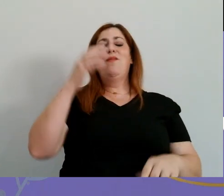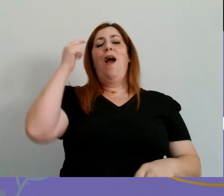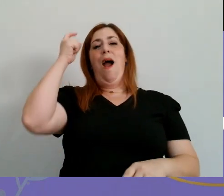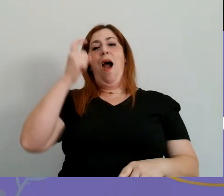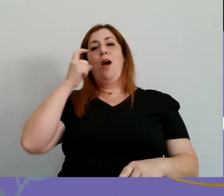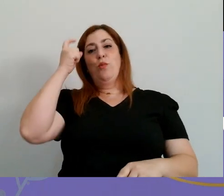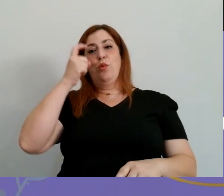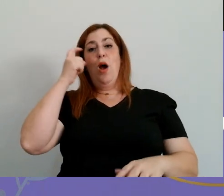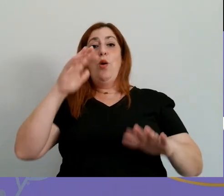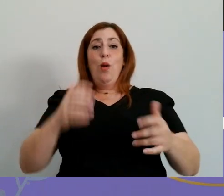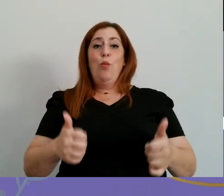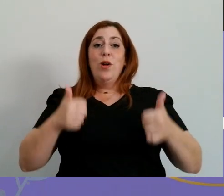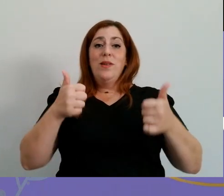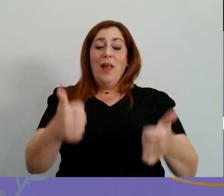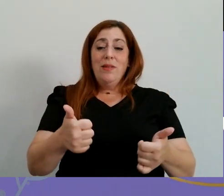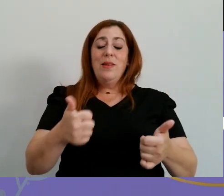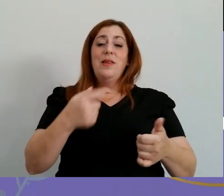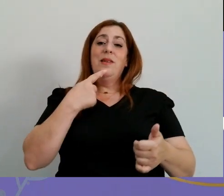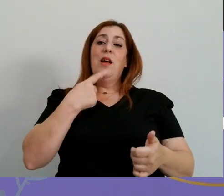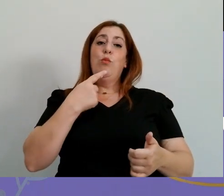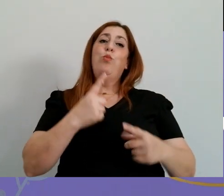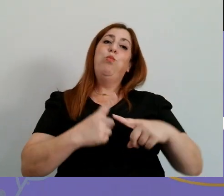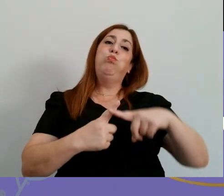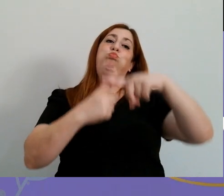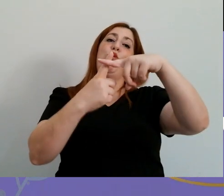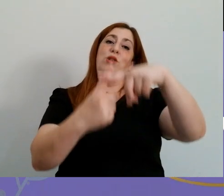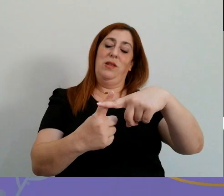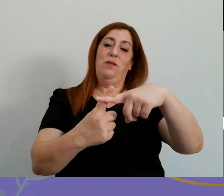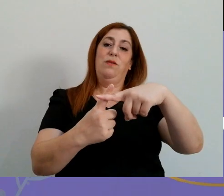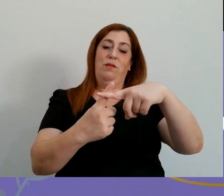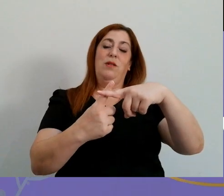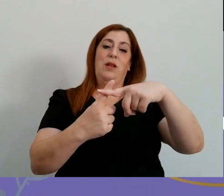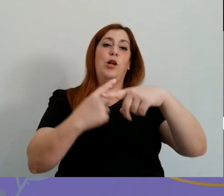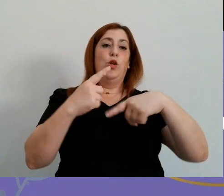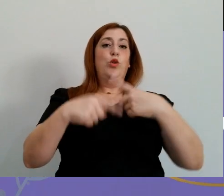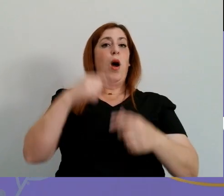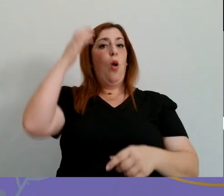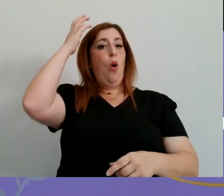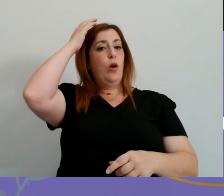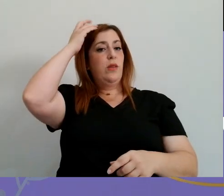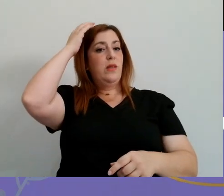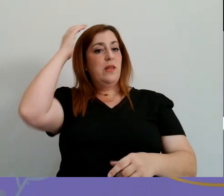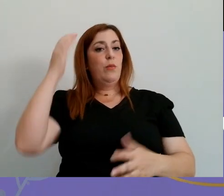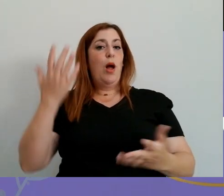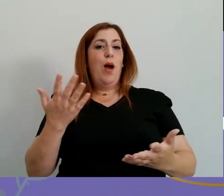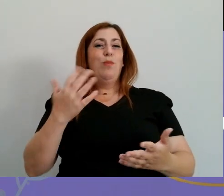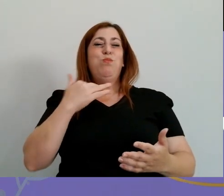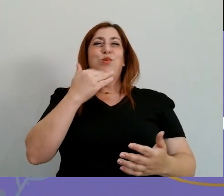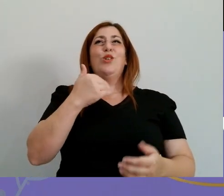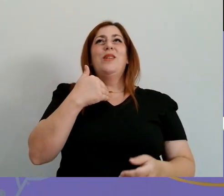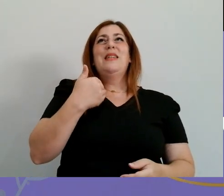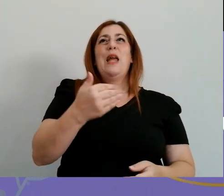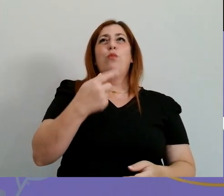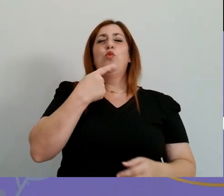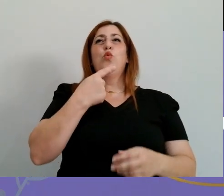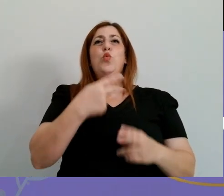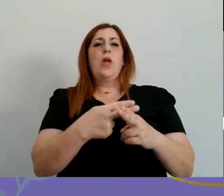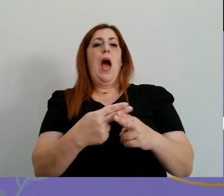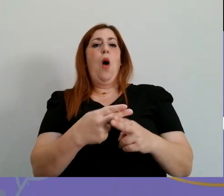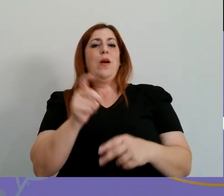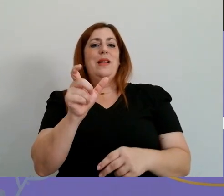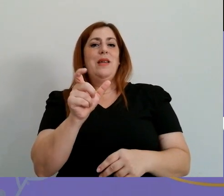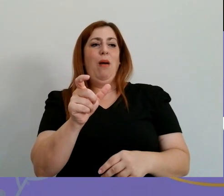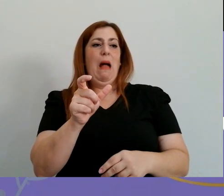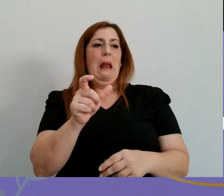important to use words that are neuroaffirmative. So hopefully we can move away from deficit-based and pathologizing